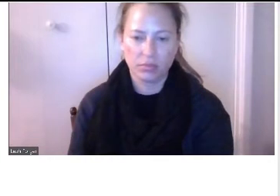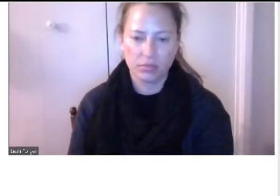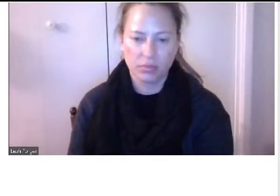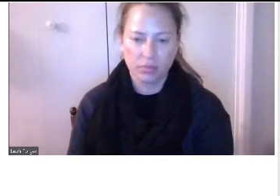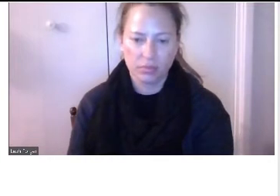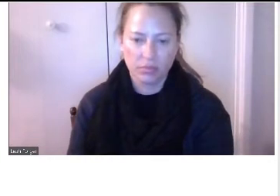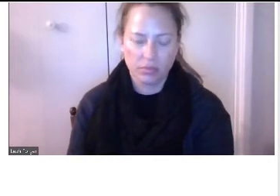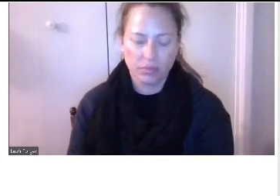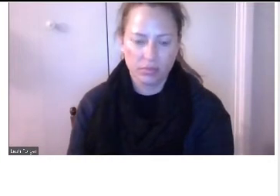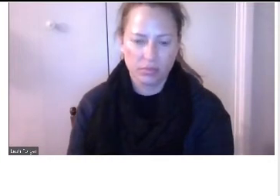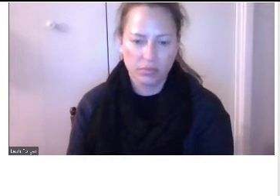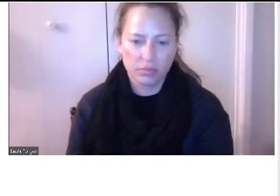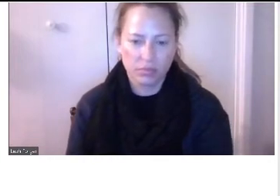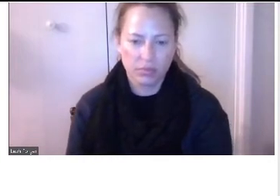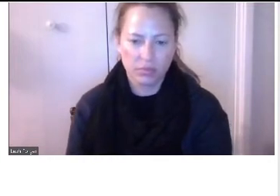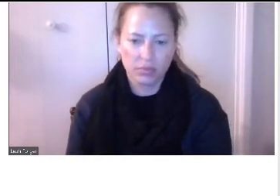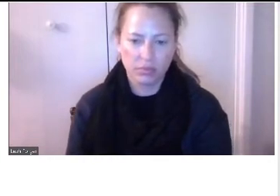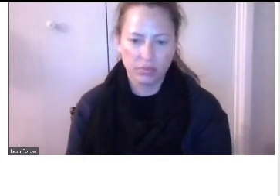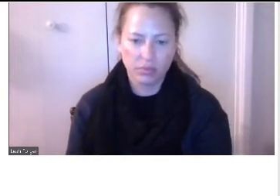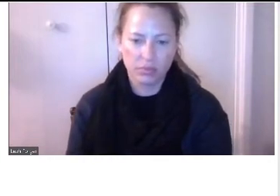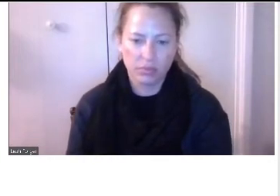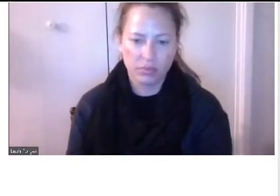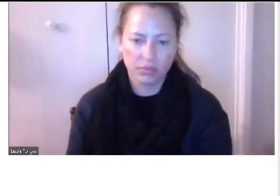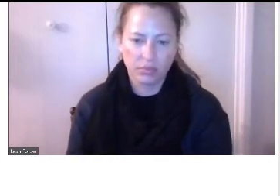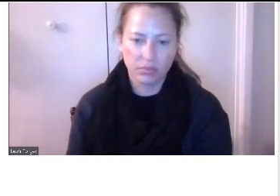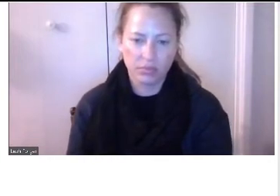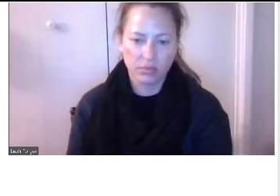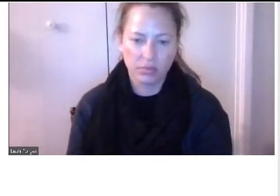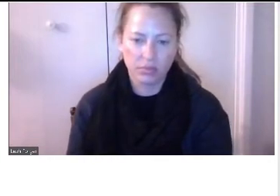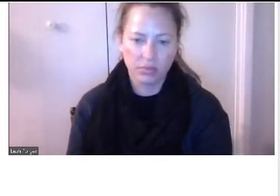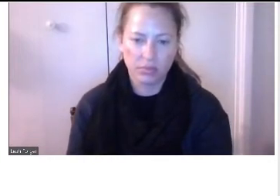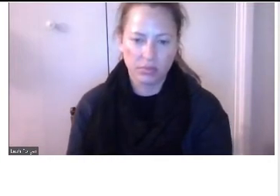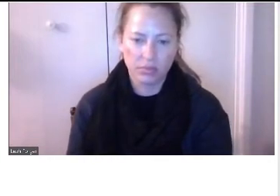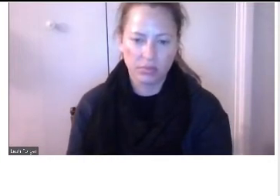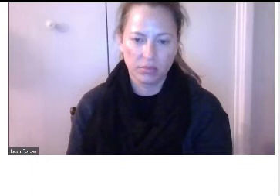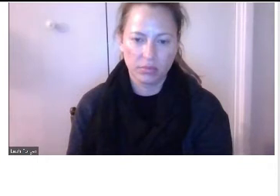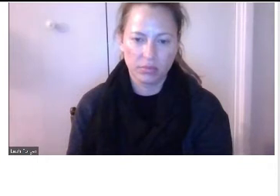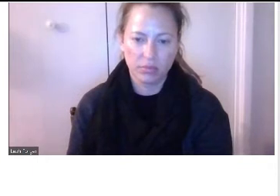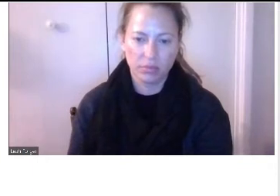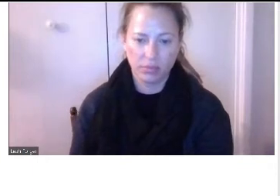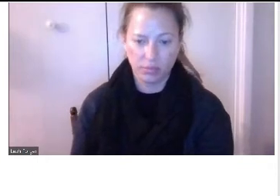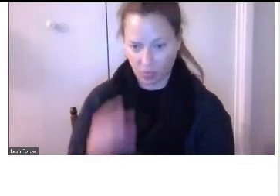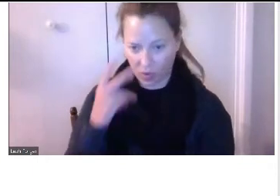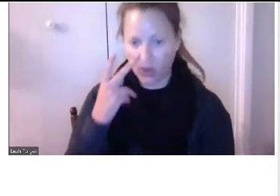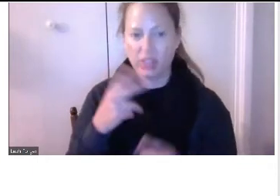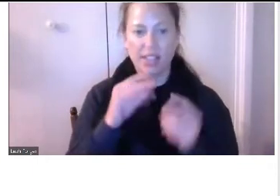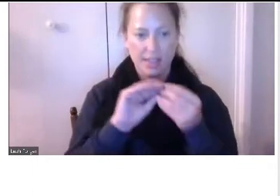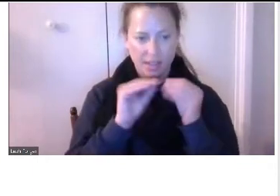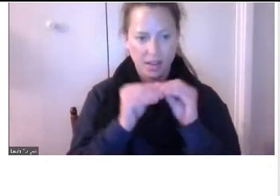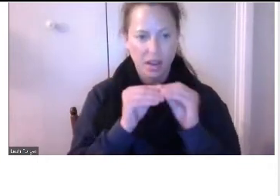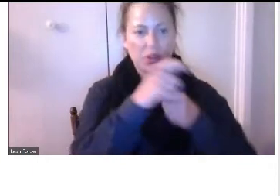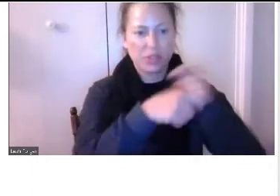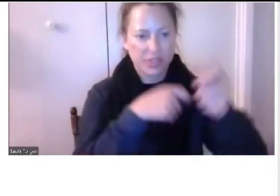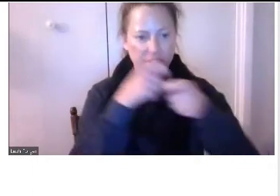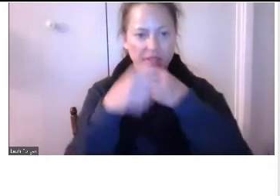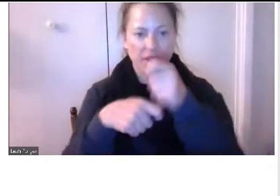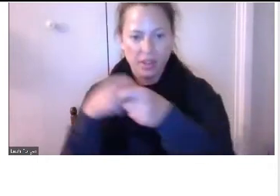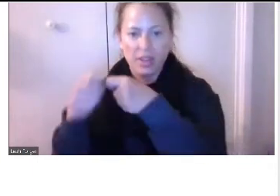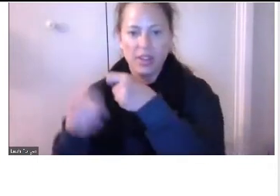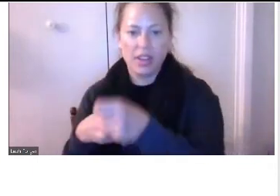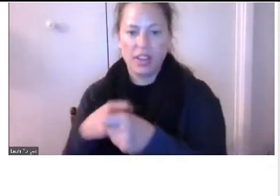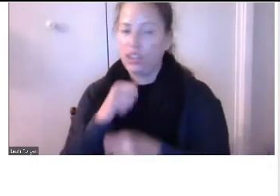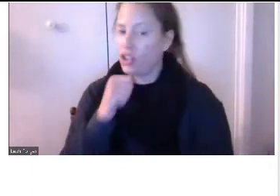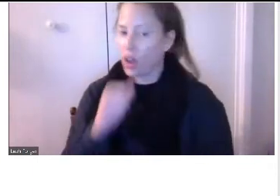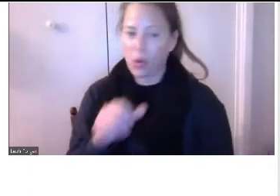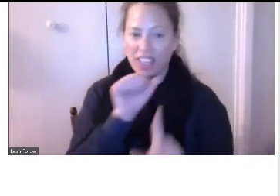4 over negative 34 minus negative 30. Okay, don't get fooled because it